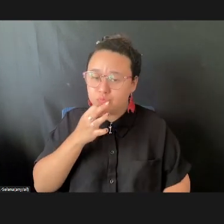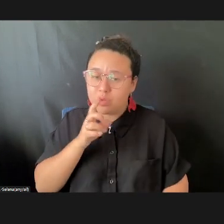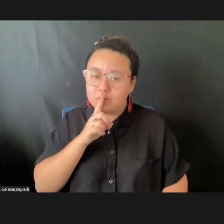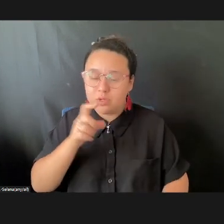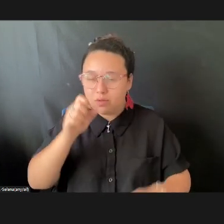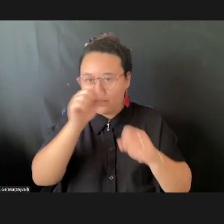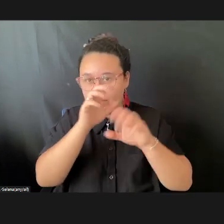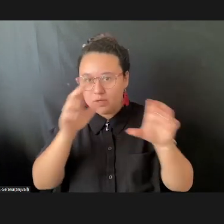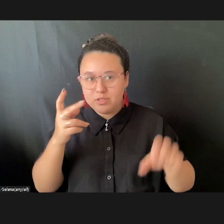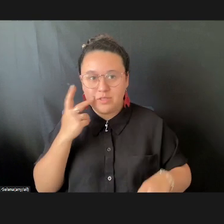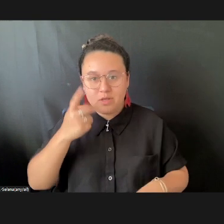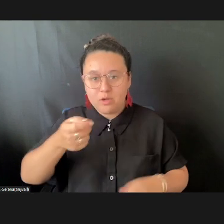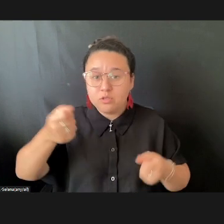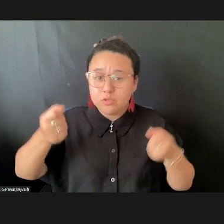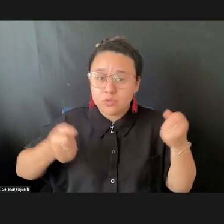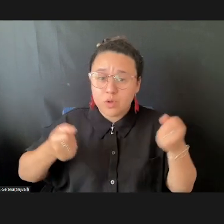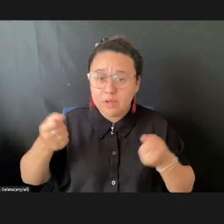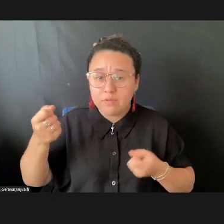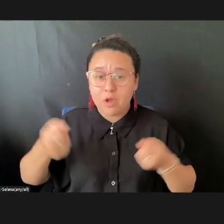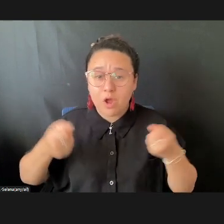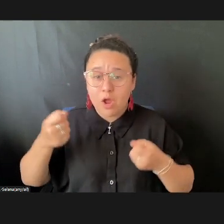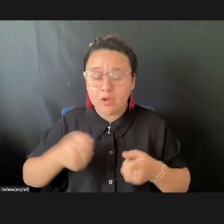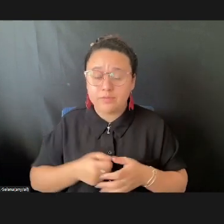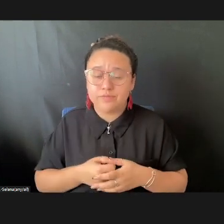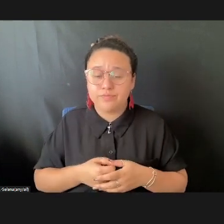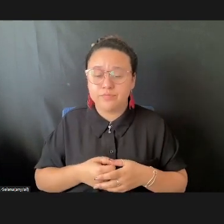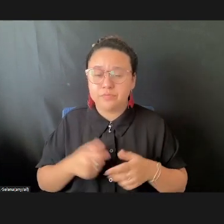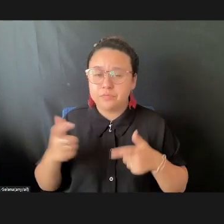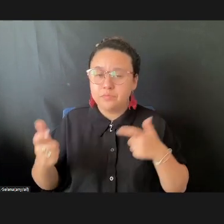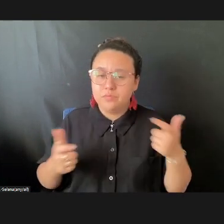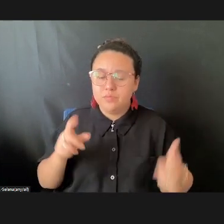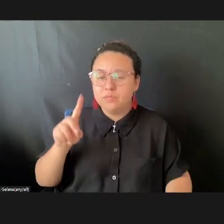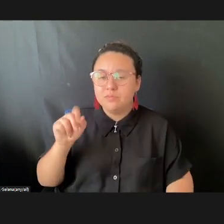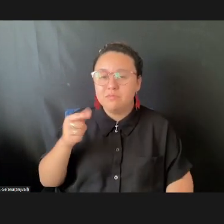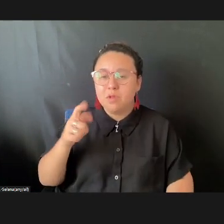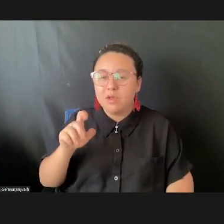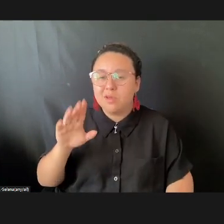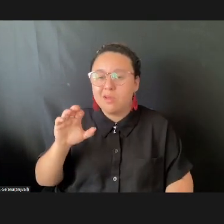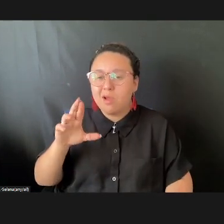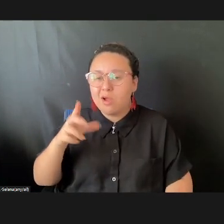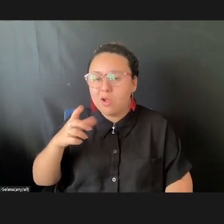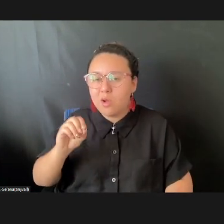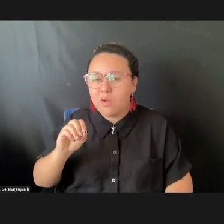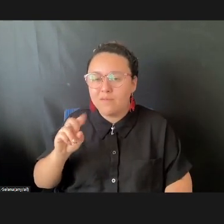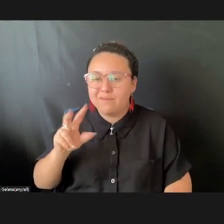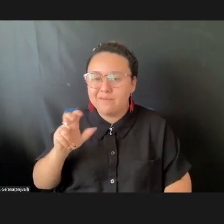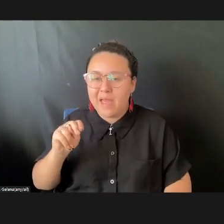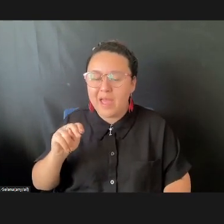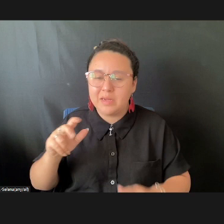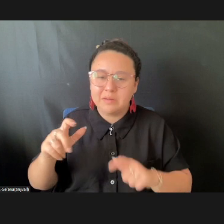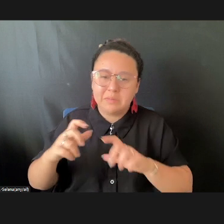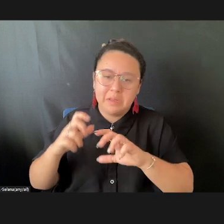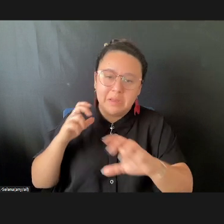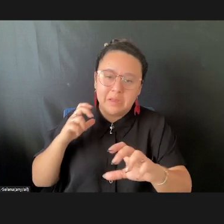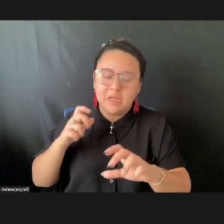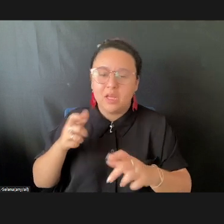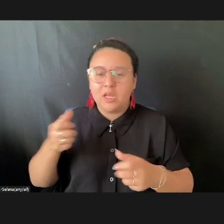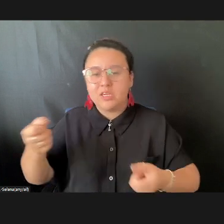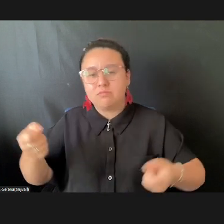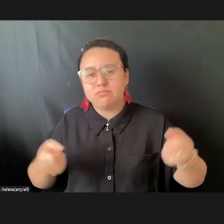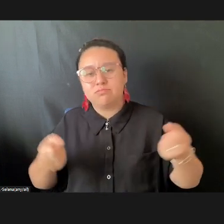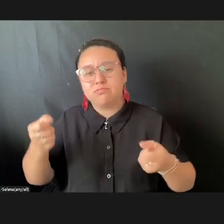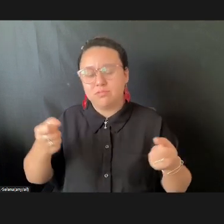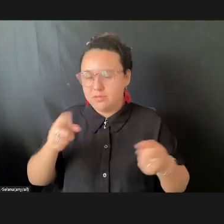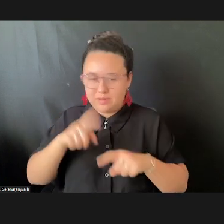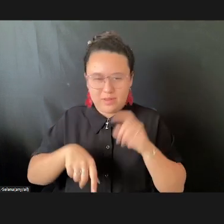seeing Diane behind the wheel of a huge Dodge cargo van, but anyway, she would often say that